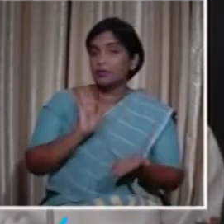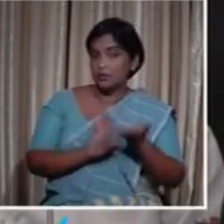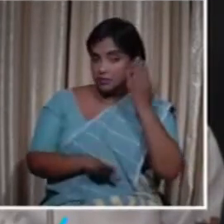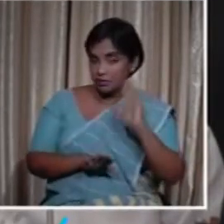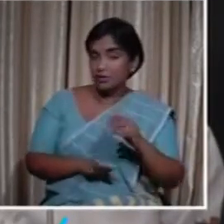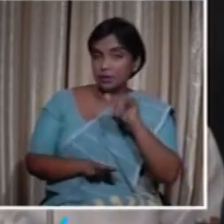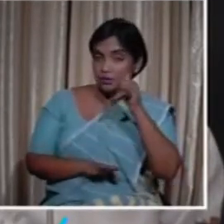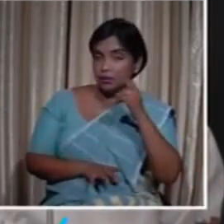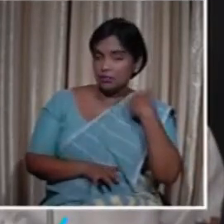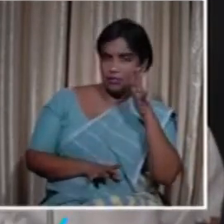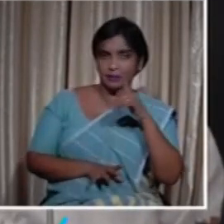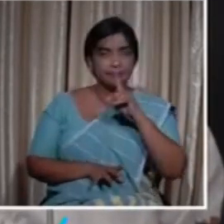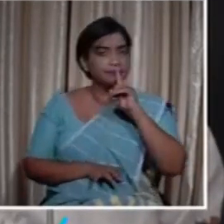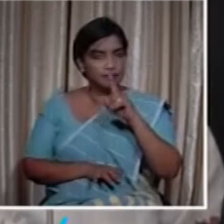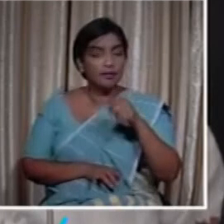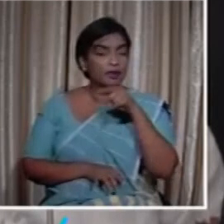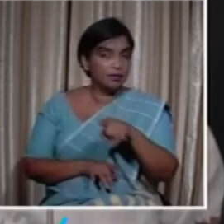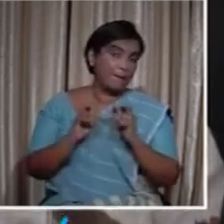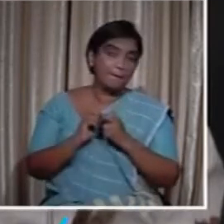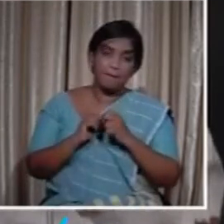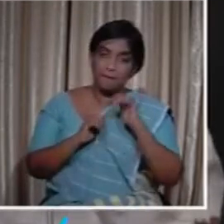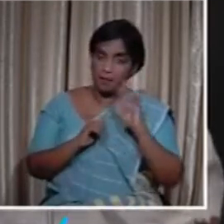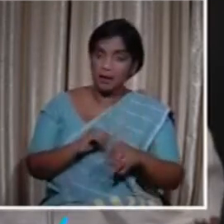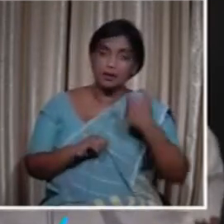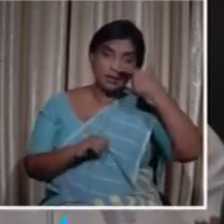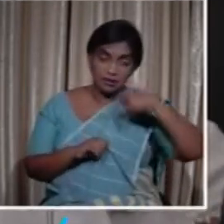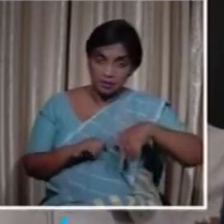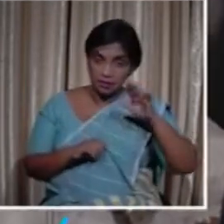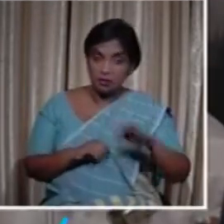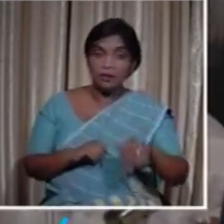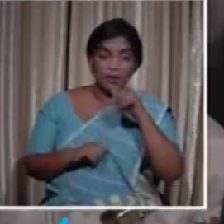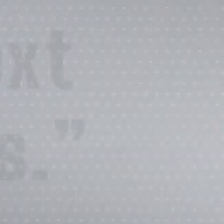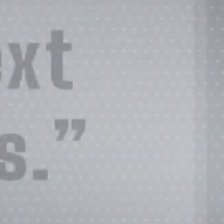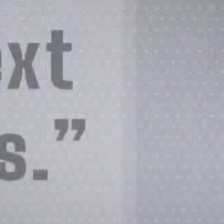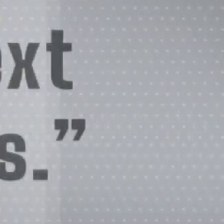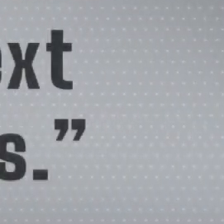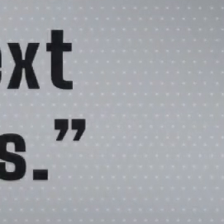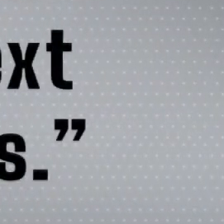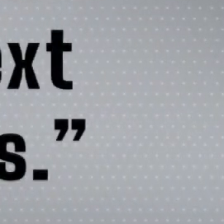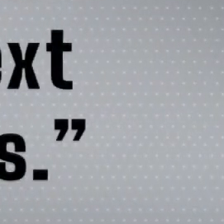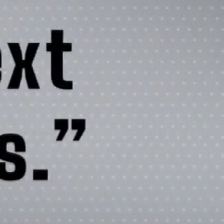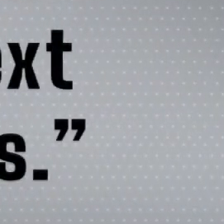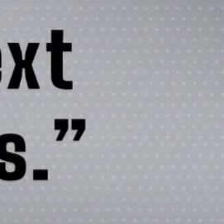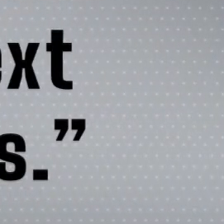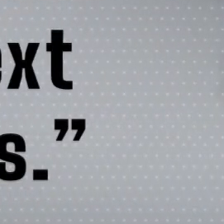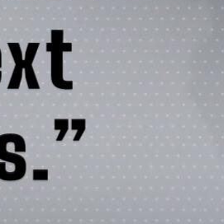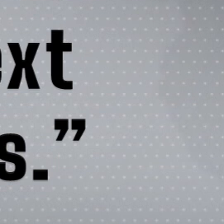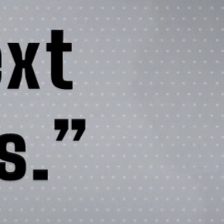year. In this context, the idea of introducing a coupon system for fuel cannot be ruled out. Somehow, we have to find